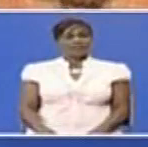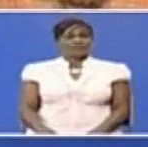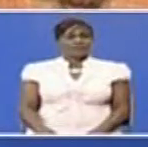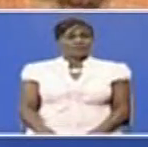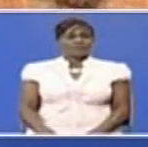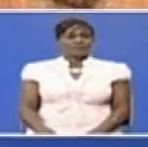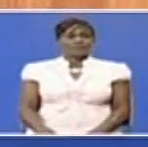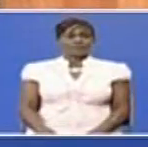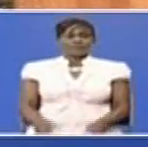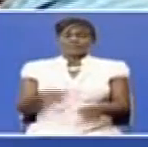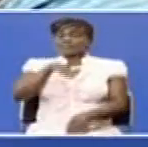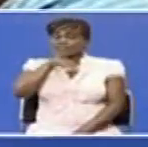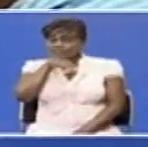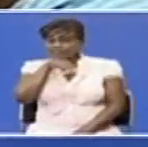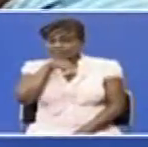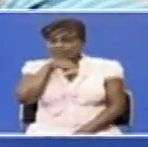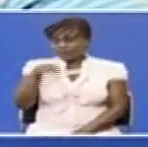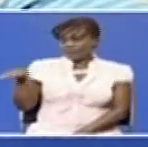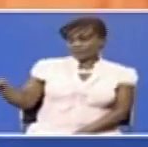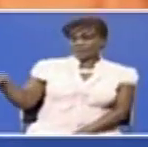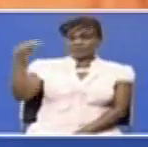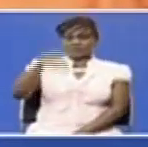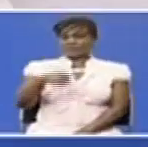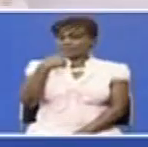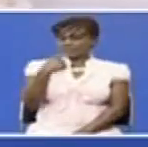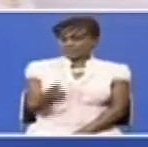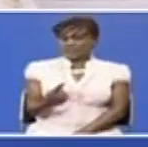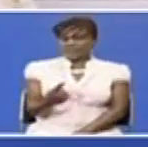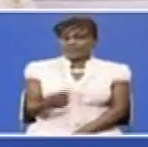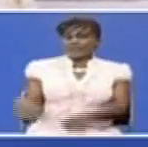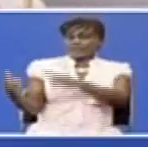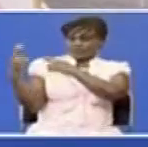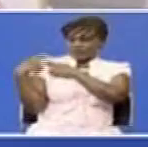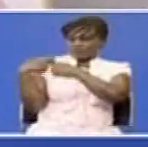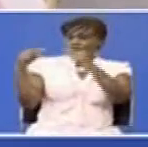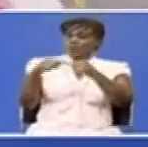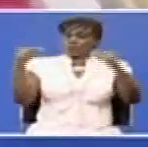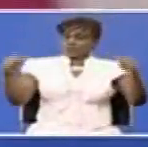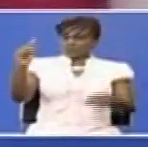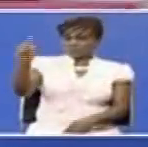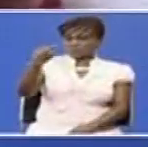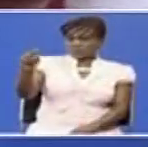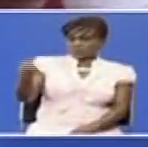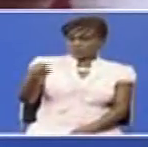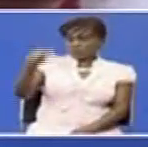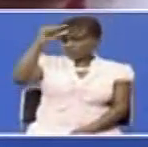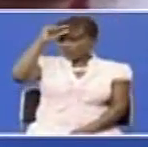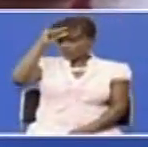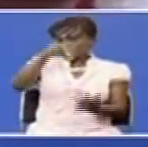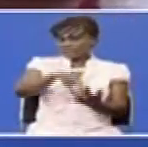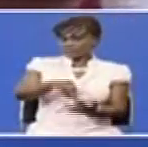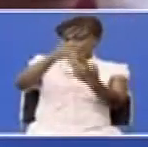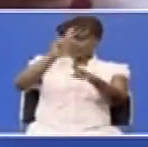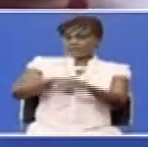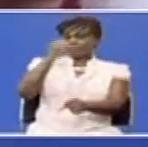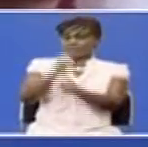Kiongozi wa muungano wa CORD Raila Odinga mapema hii leo alidokeza kuwa ni wajibu wa upinzani kuikosoa serikali hasa pale wanapoenda